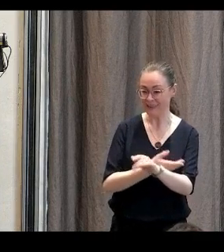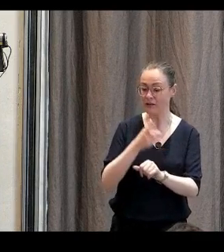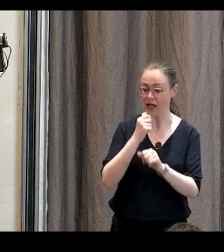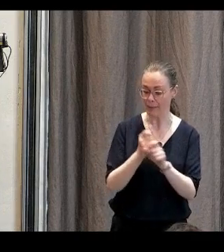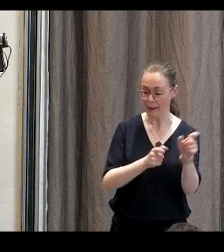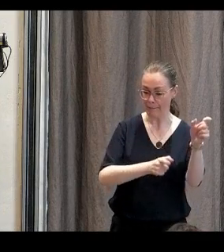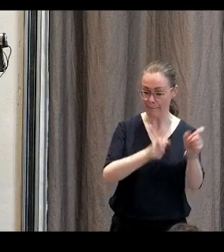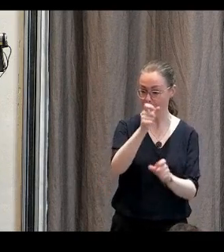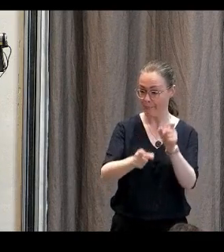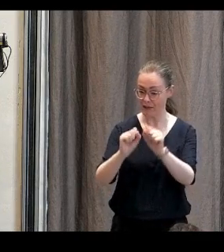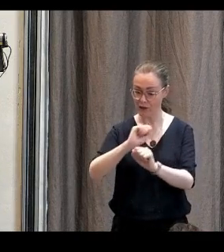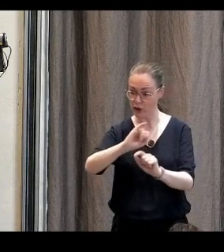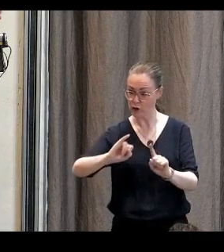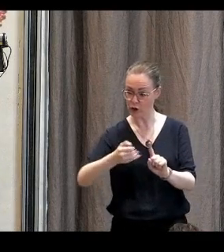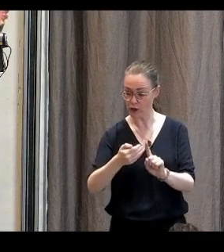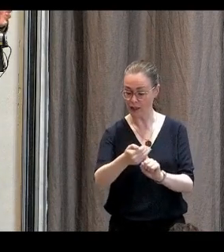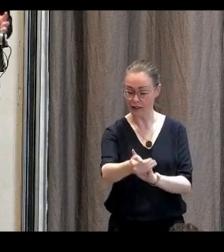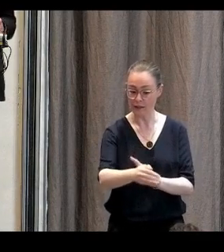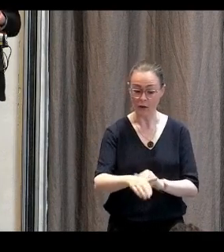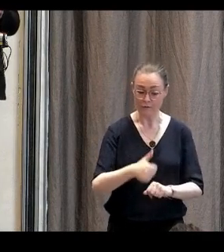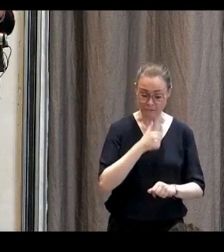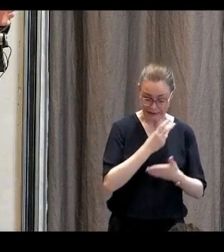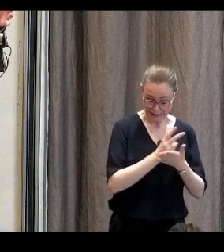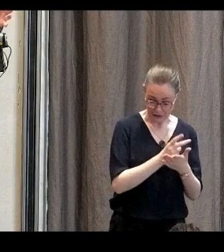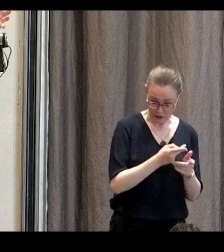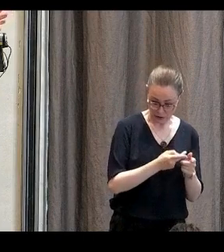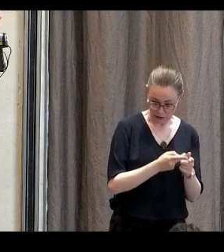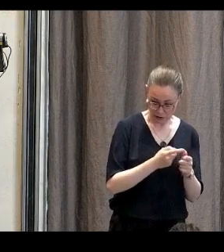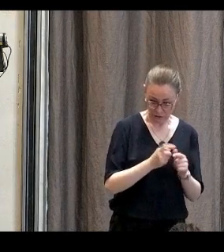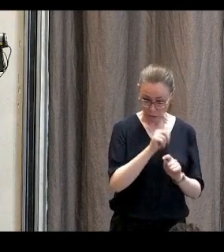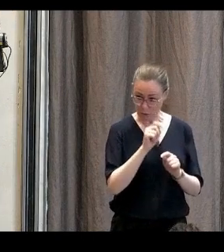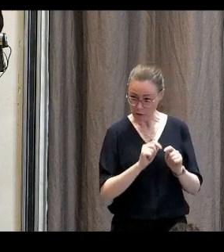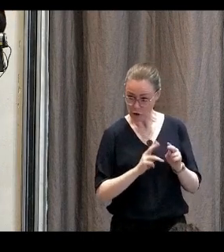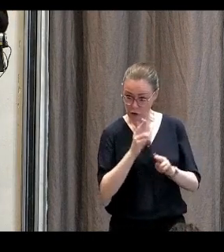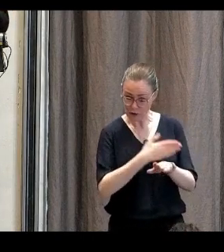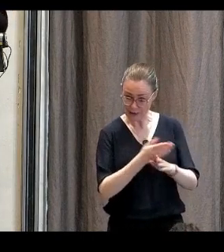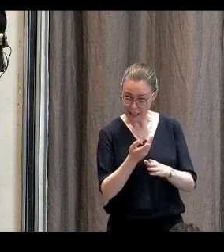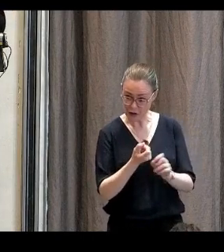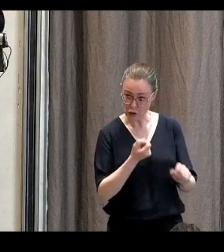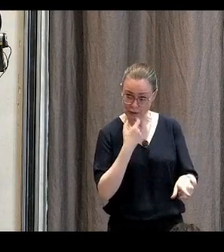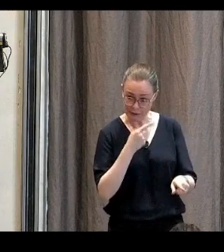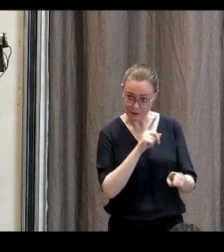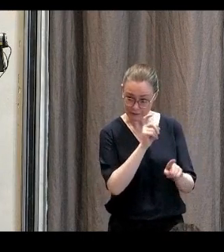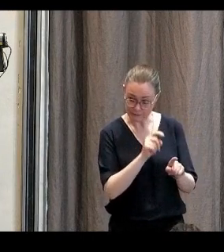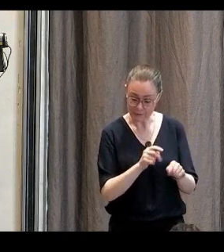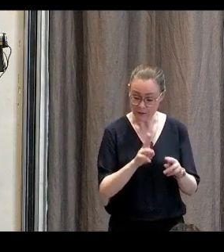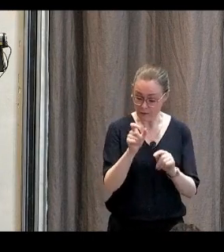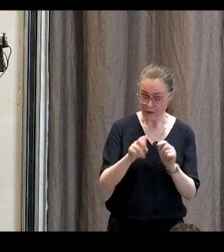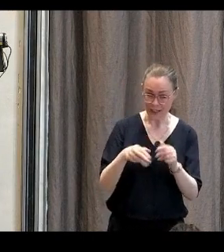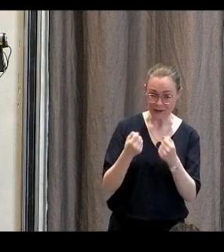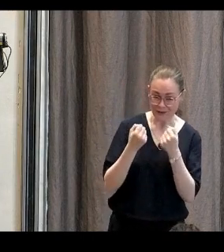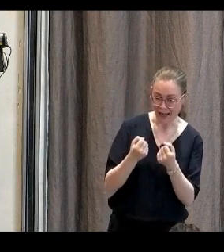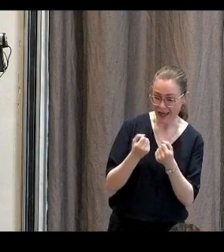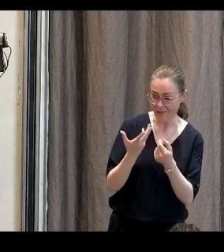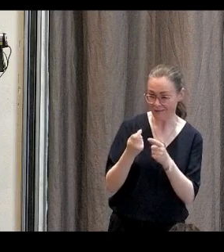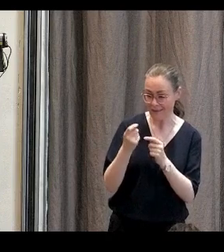journey. So we've thought about first seizures. Should we start treatment? And can we drive? Thinking about some